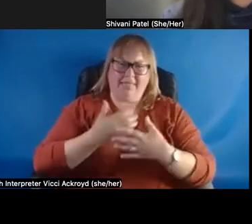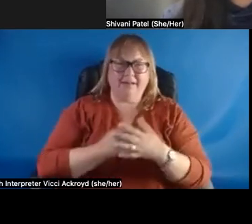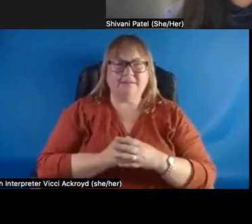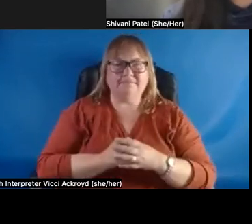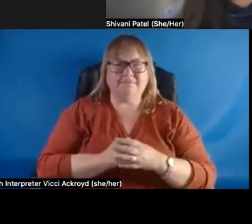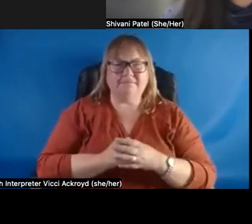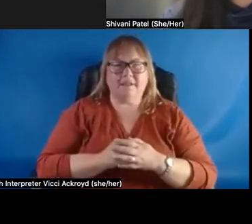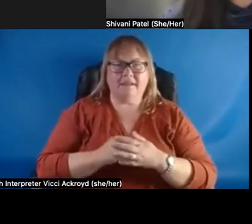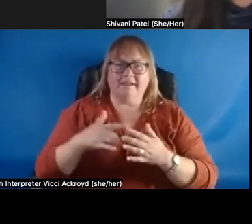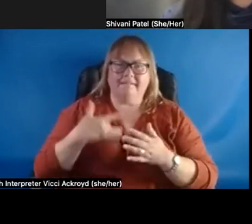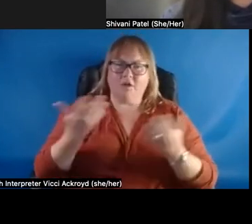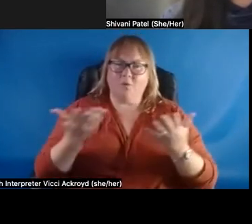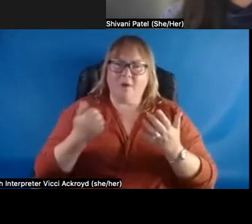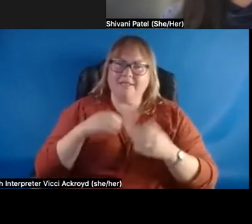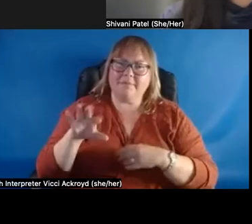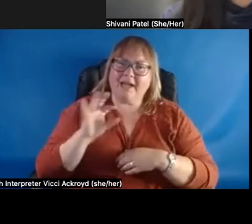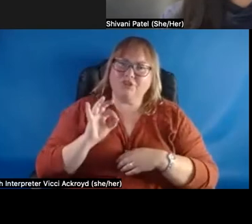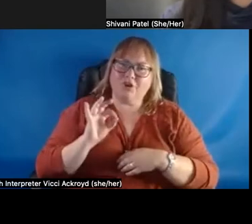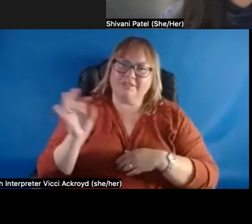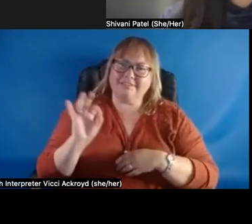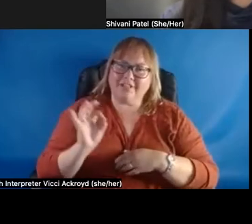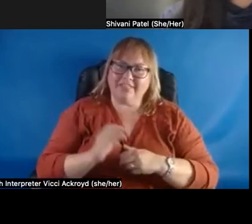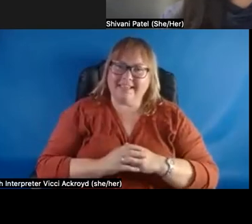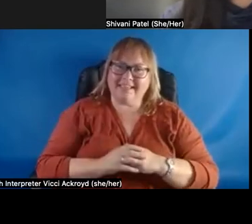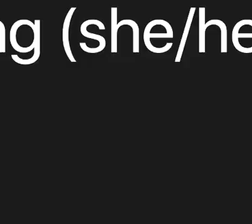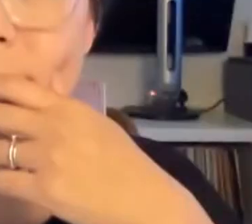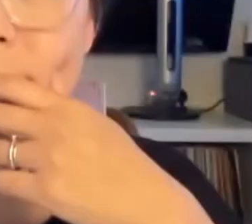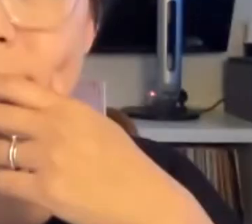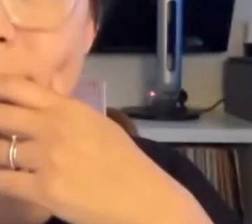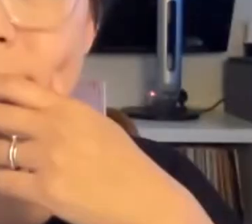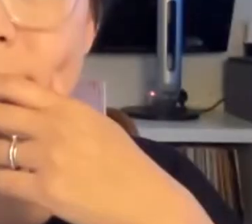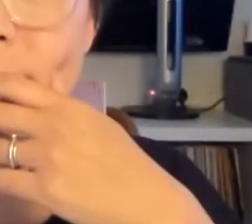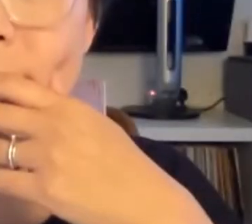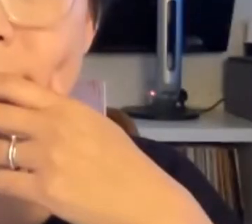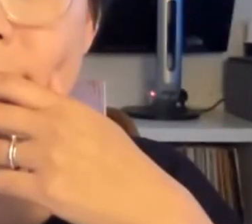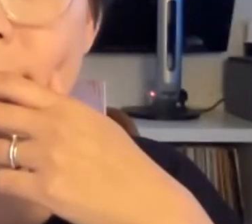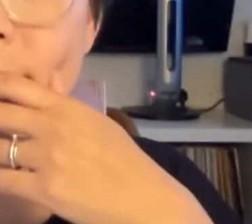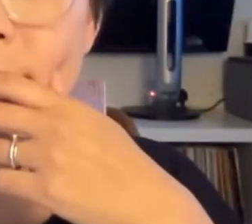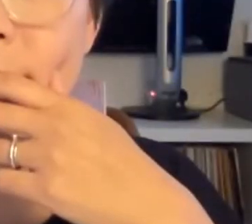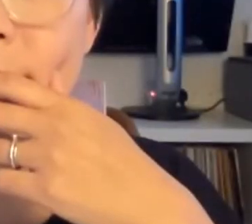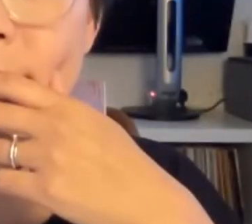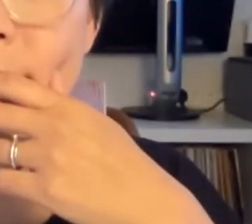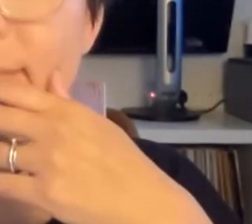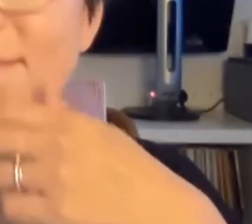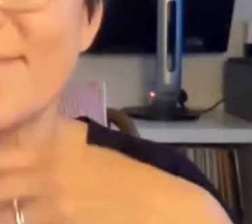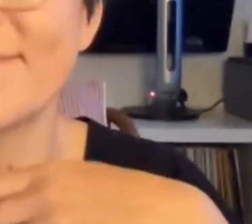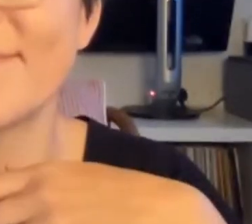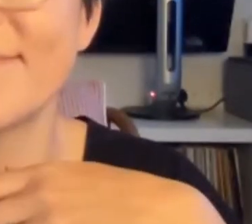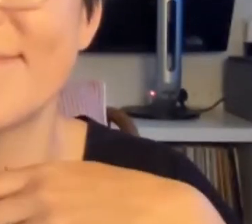choice. It always connects you with your caste, and that's very interesting.